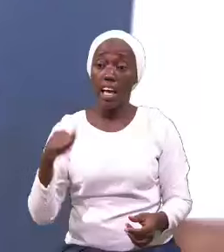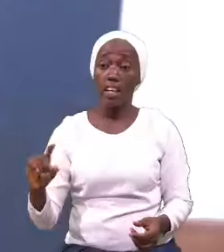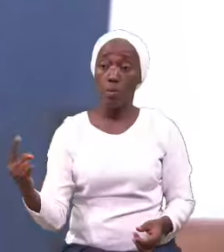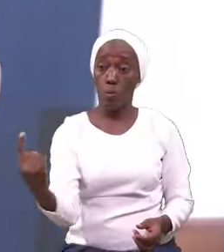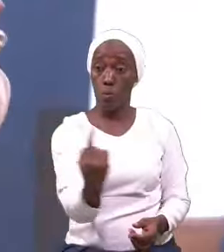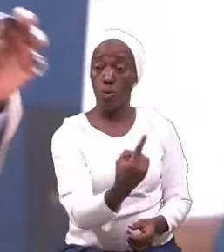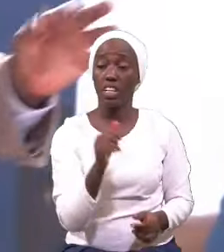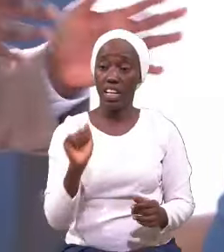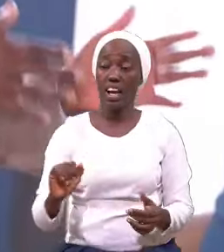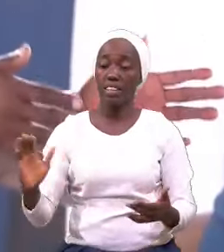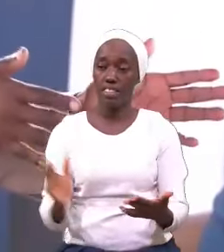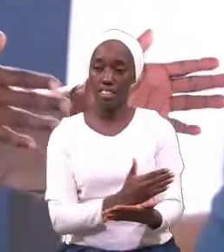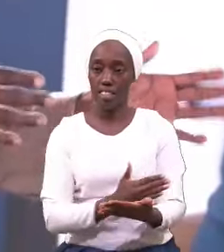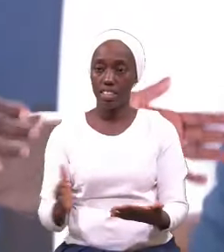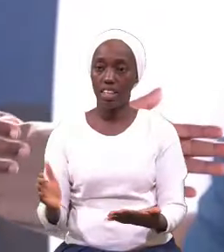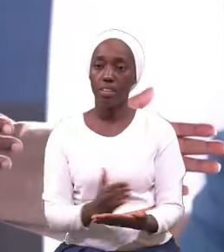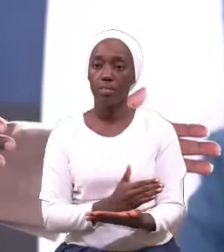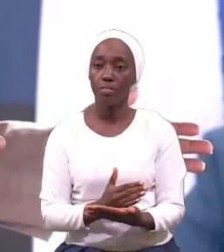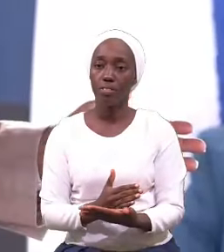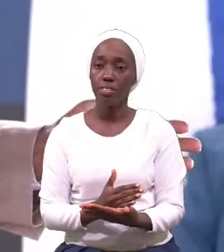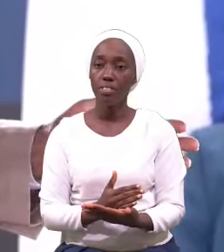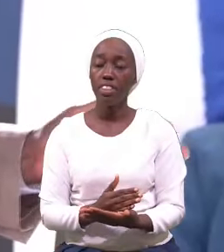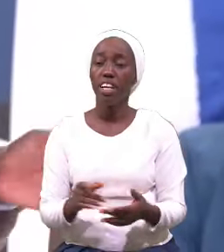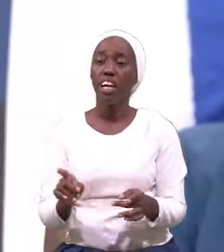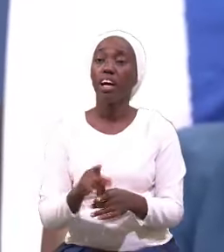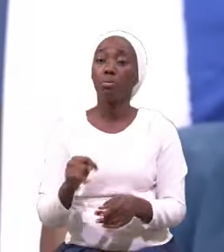But Saul had the evil spirit.